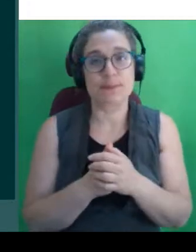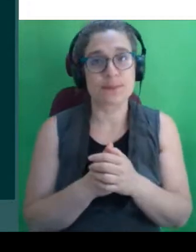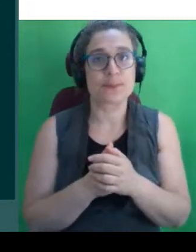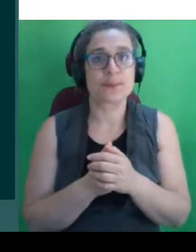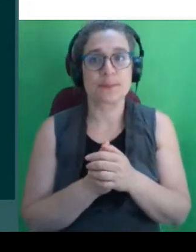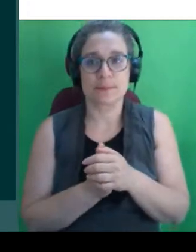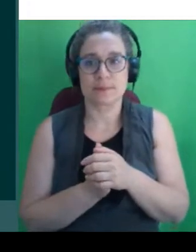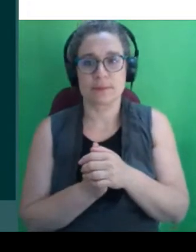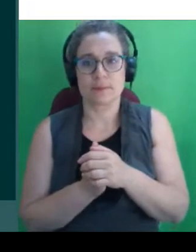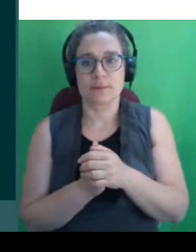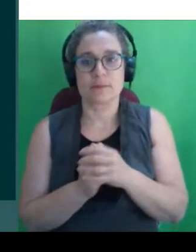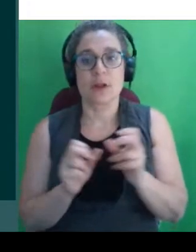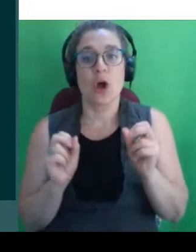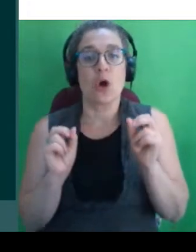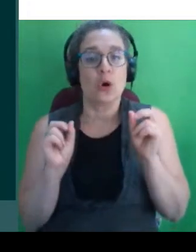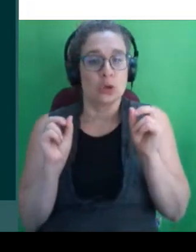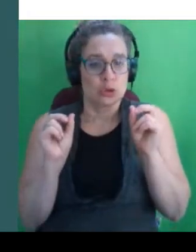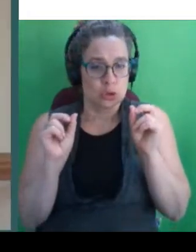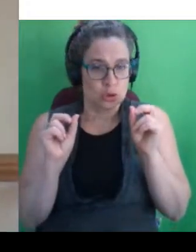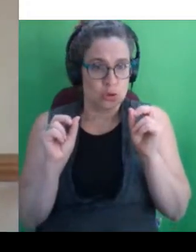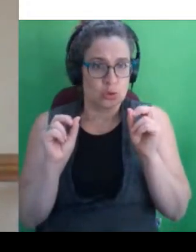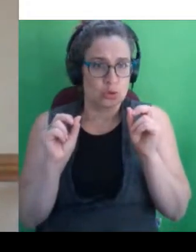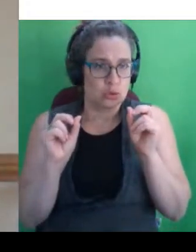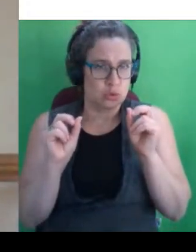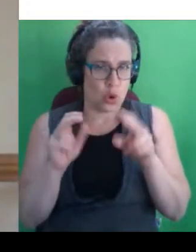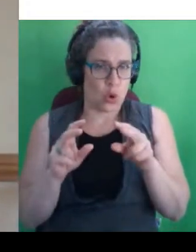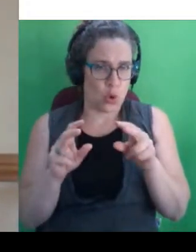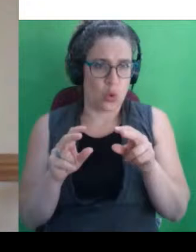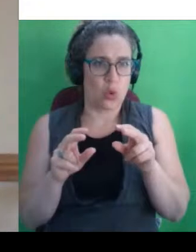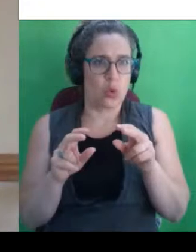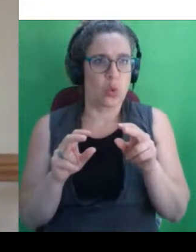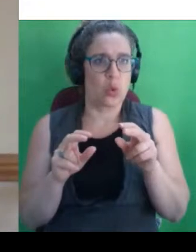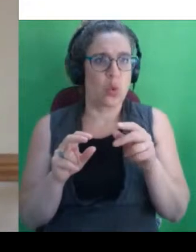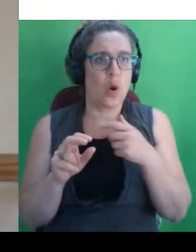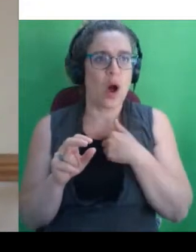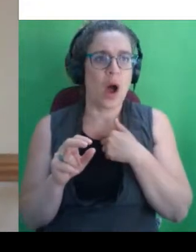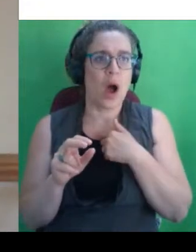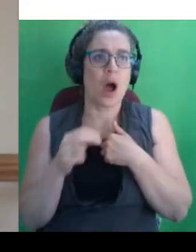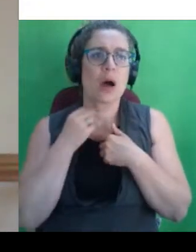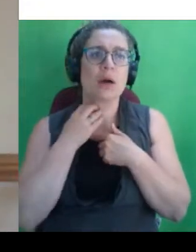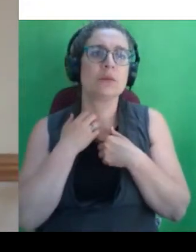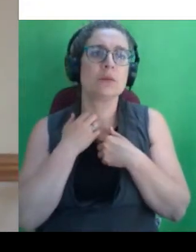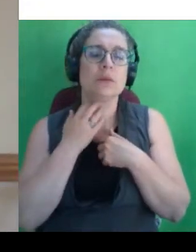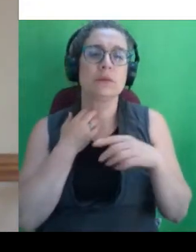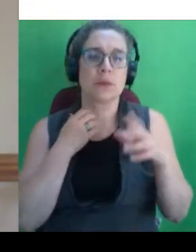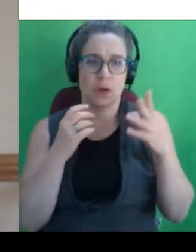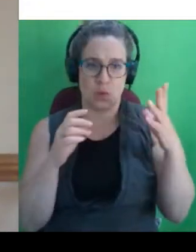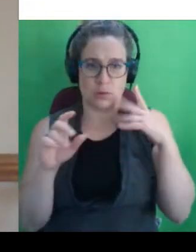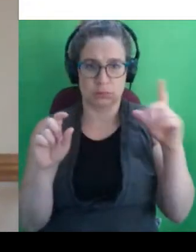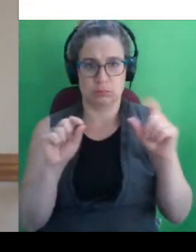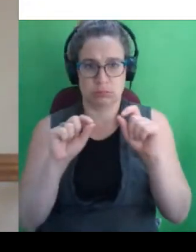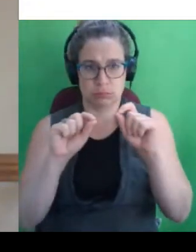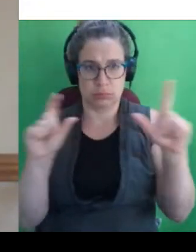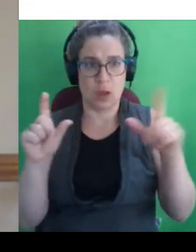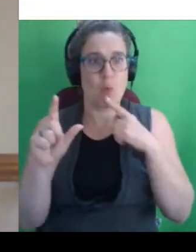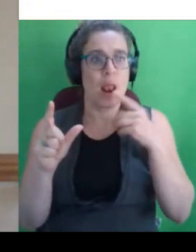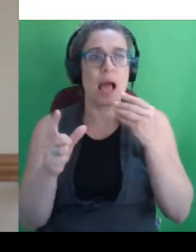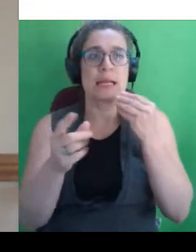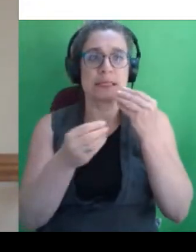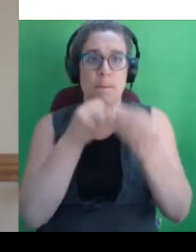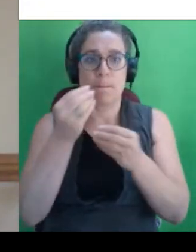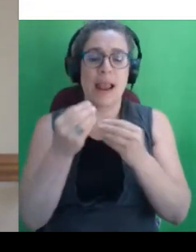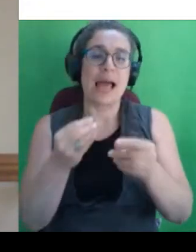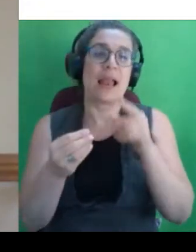before I come to questions, I'm going to go to full screen so that I can go over inhaler technique and nasal steroid